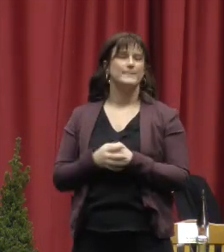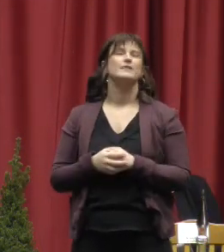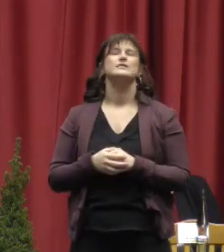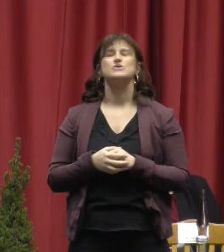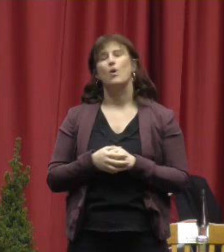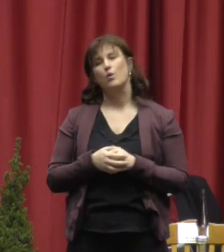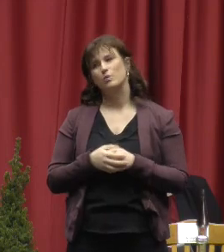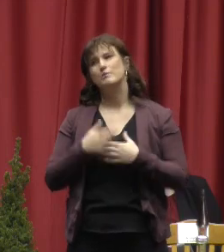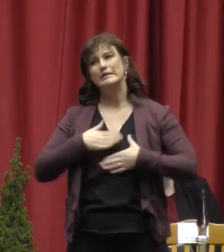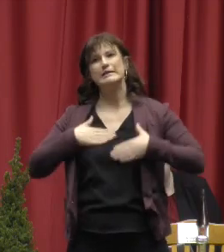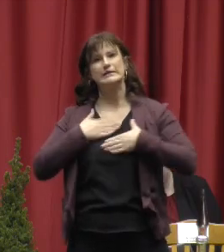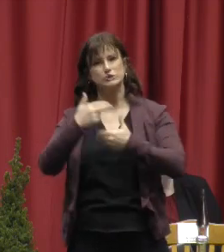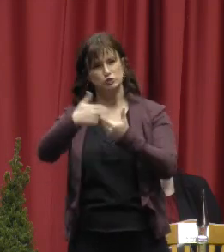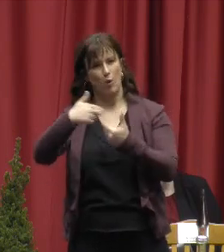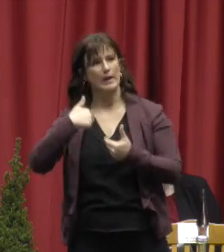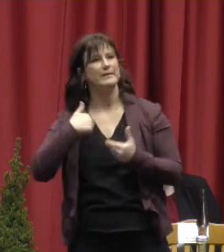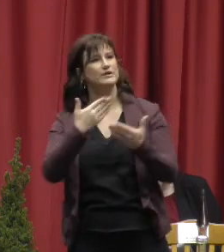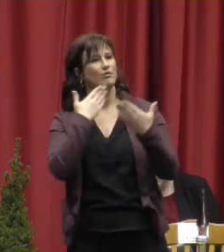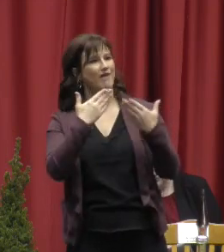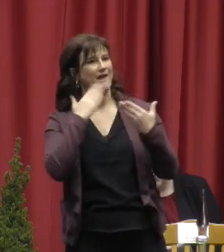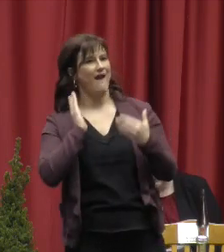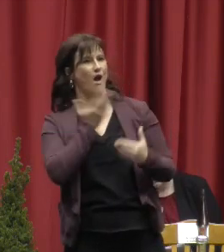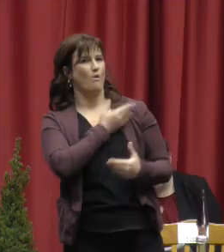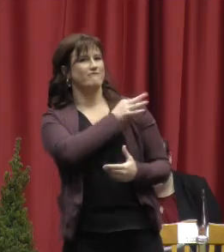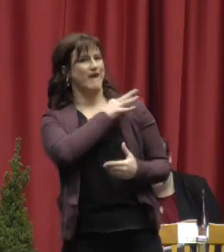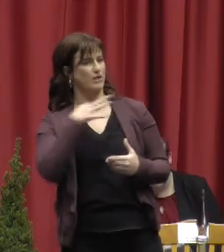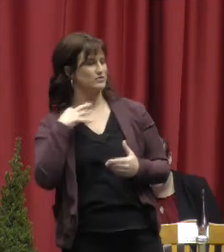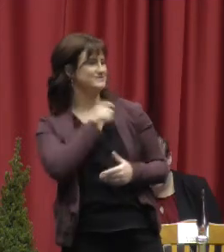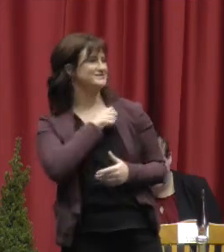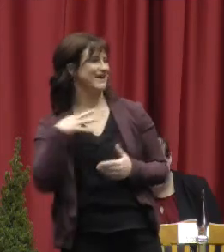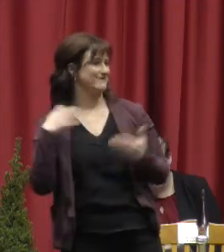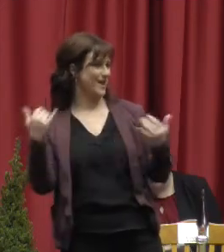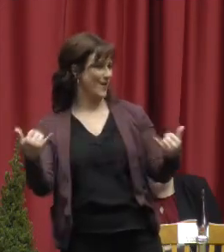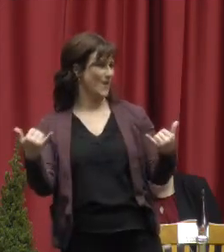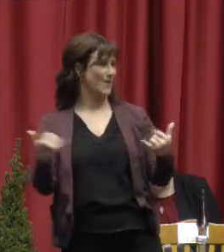them, so please join me in thanking our faculty and staff.